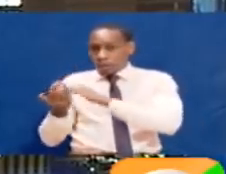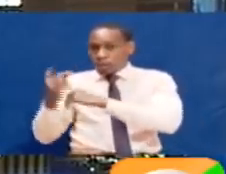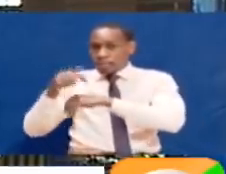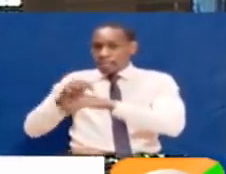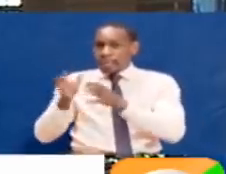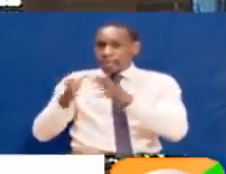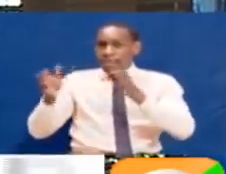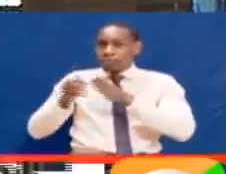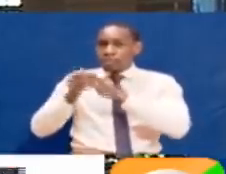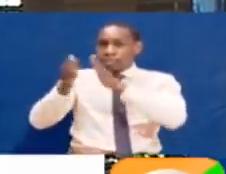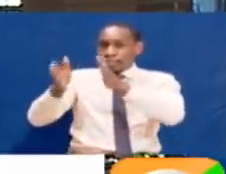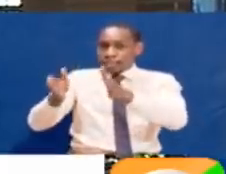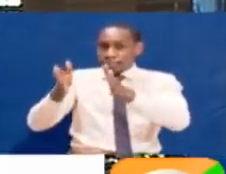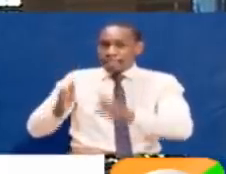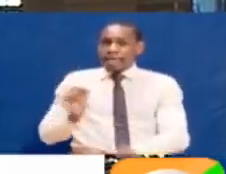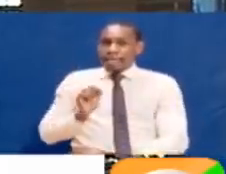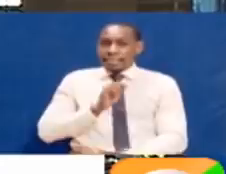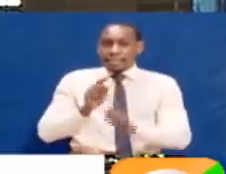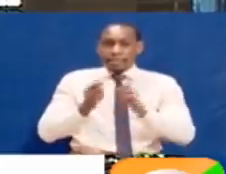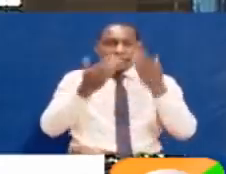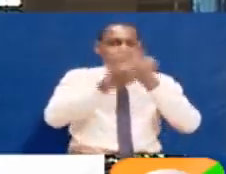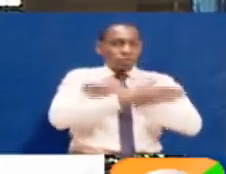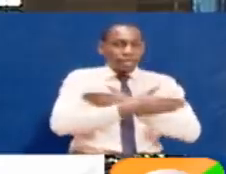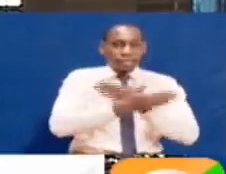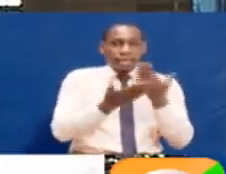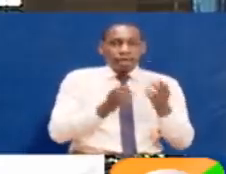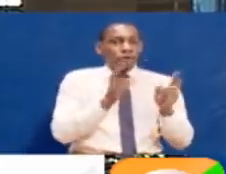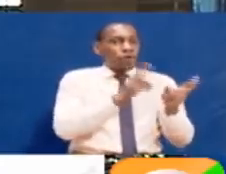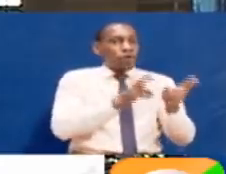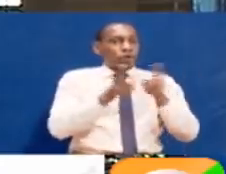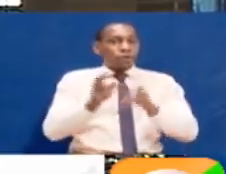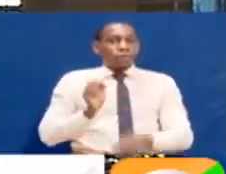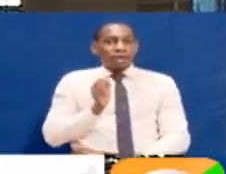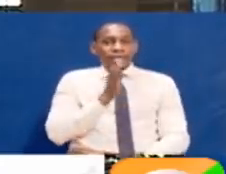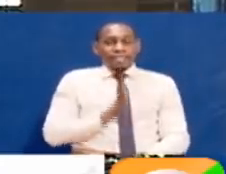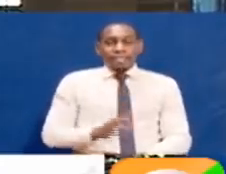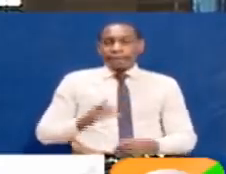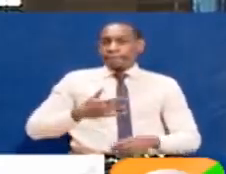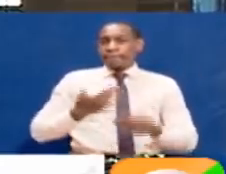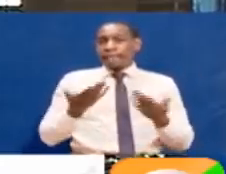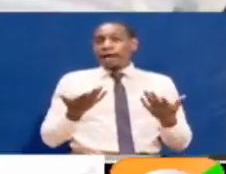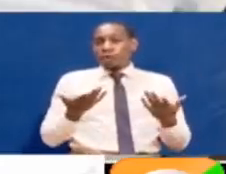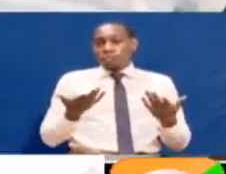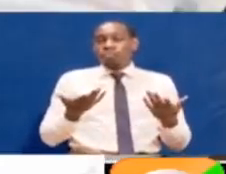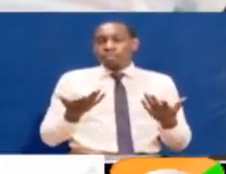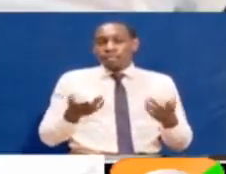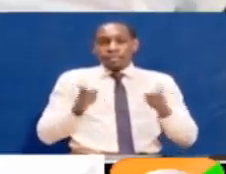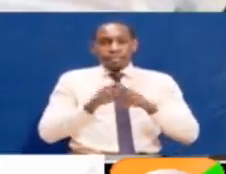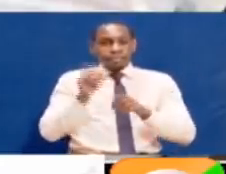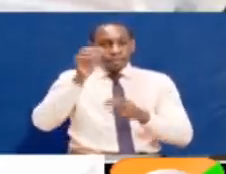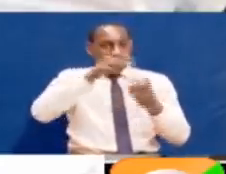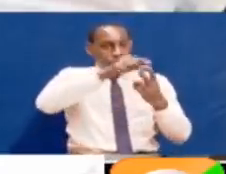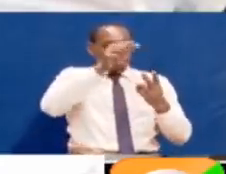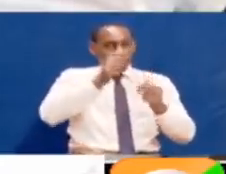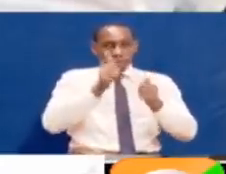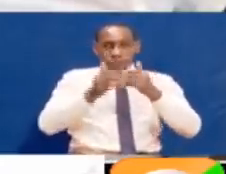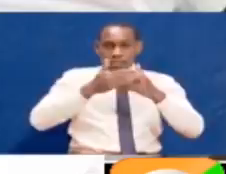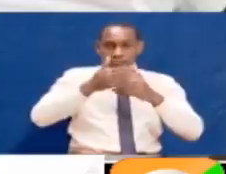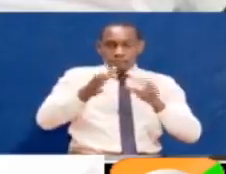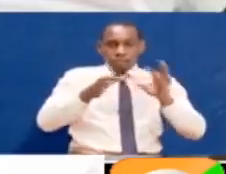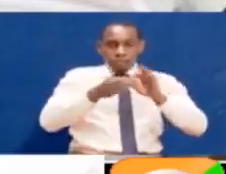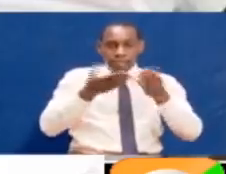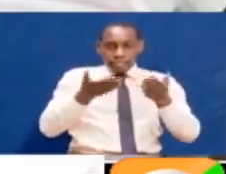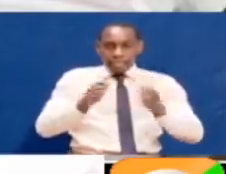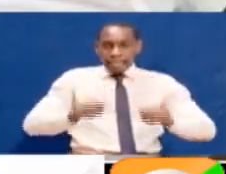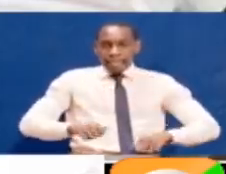as majority Senate leader, but tonight goes to bed as an ordinary senator. How does he feel about that? What are his options for the future? Joining